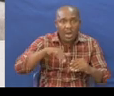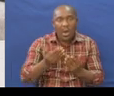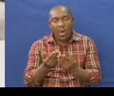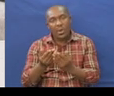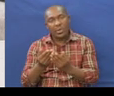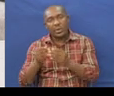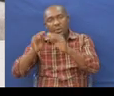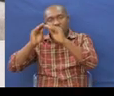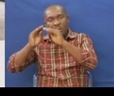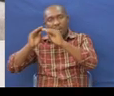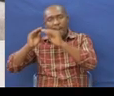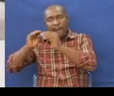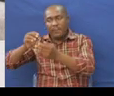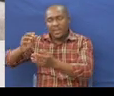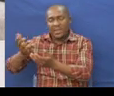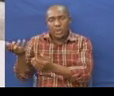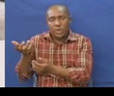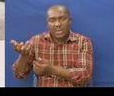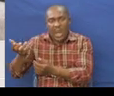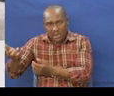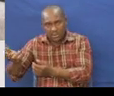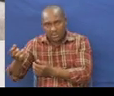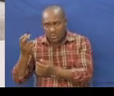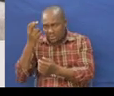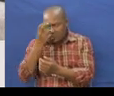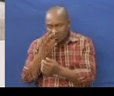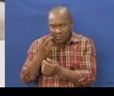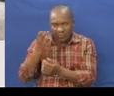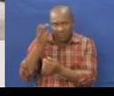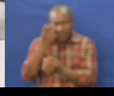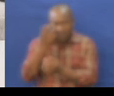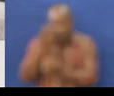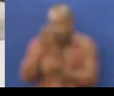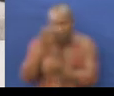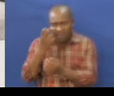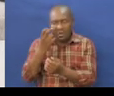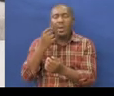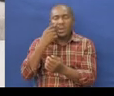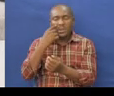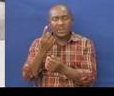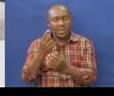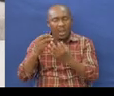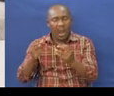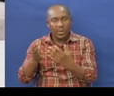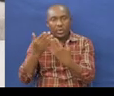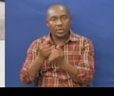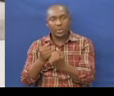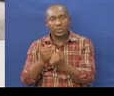the need for meaningful understanding and deliberate investigation. In short, we